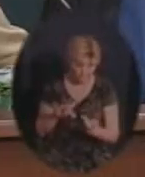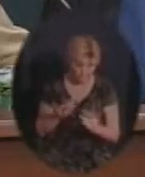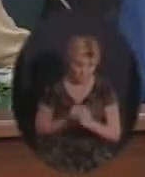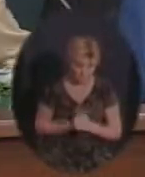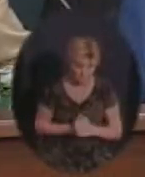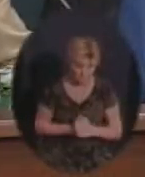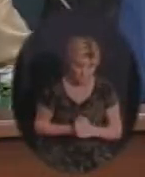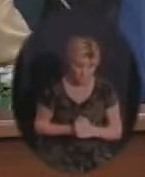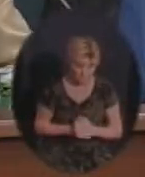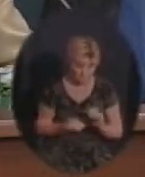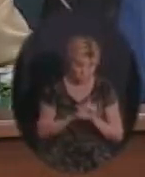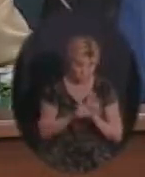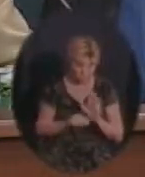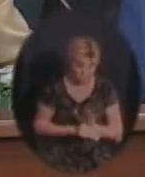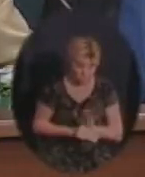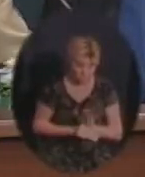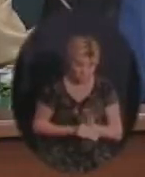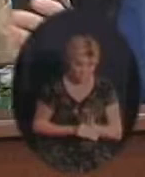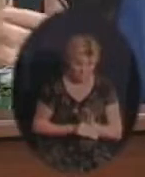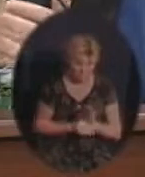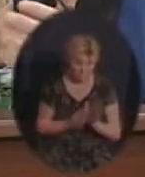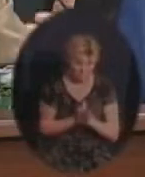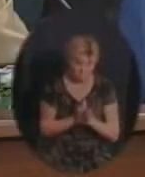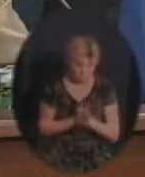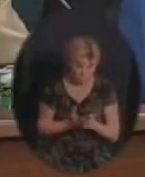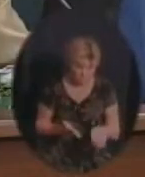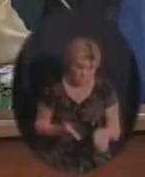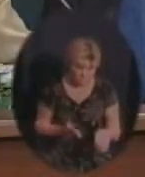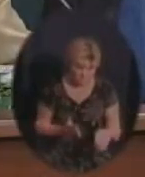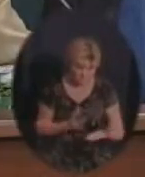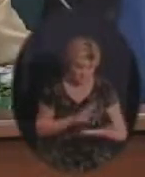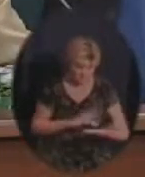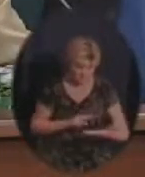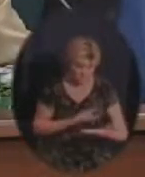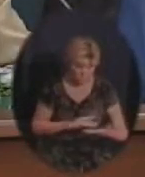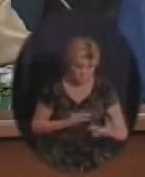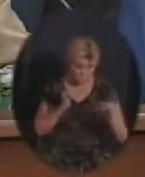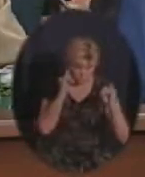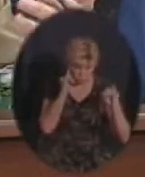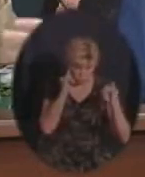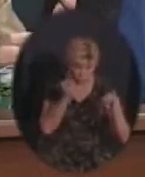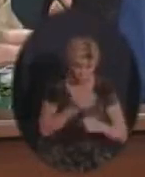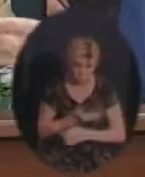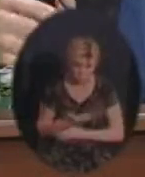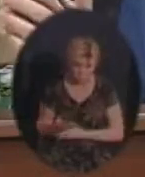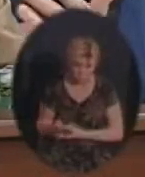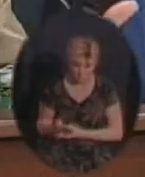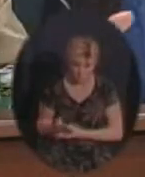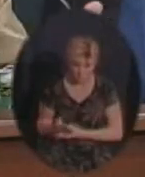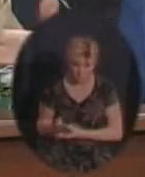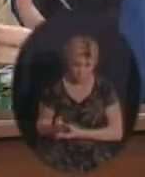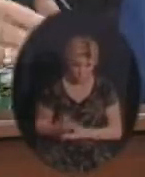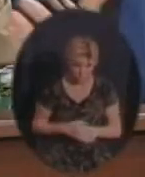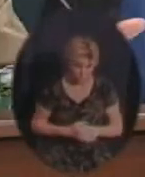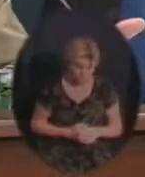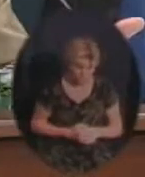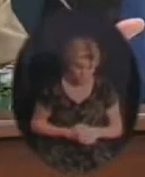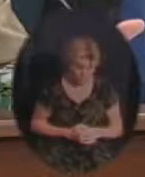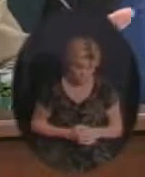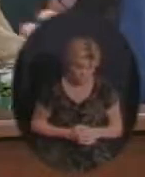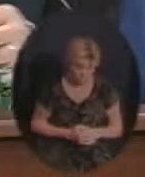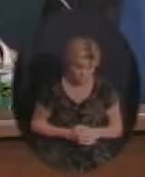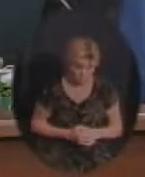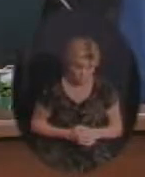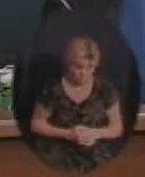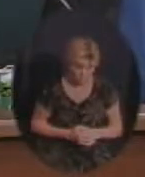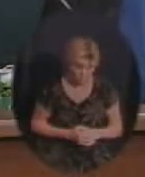Are there questions any board member has that needs clarification on these items? Again, they're informational, first run through for